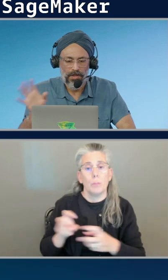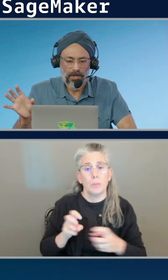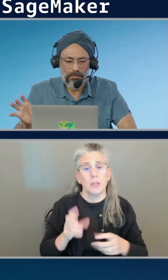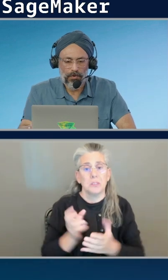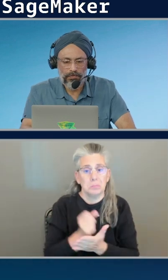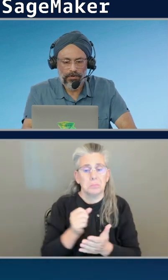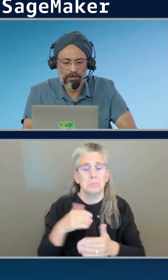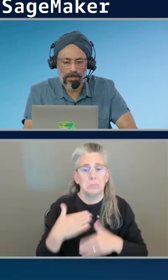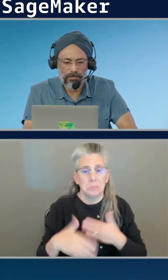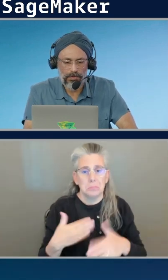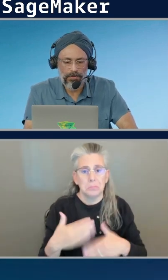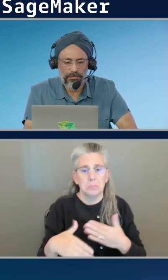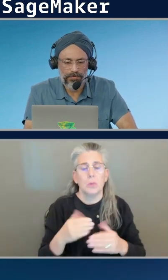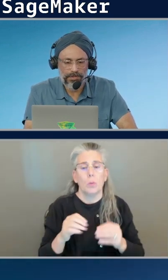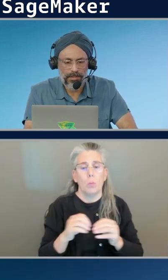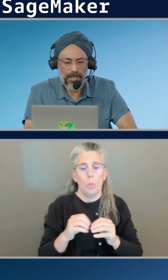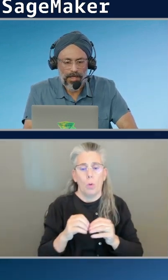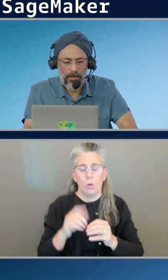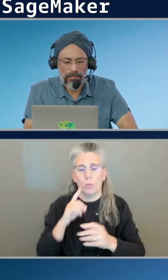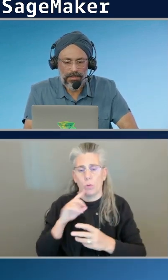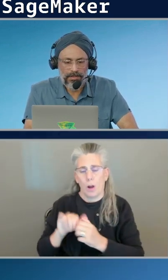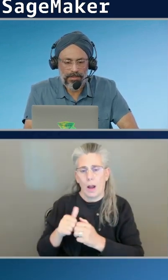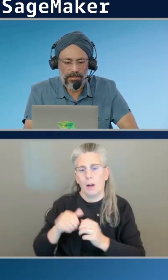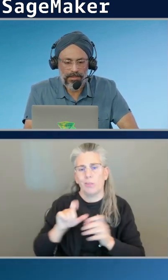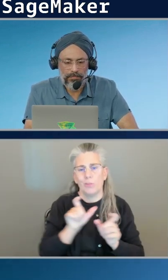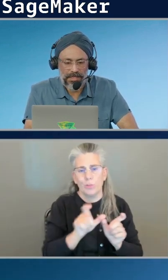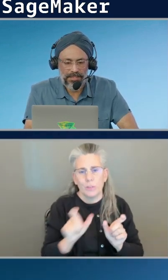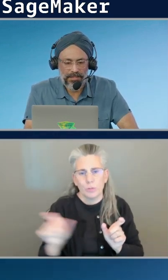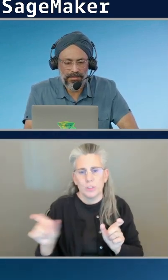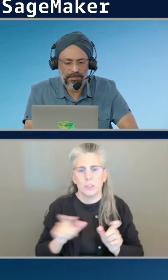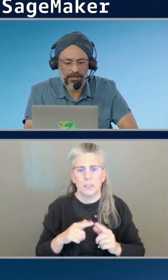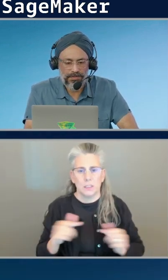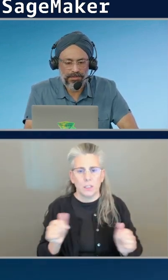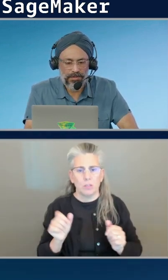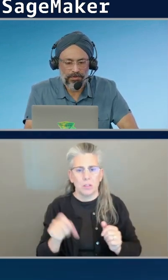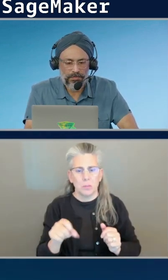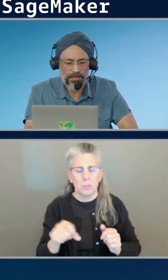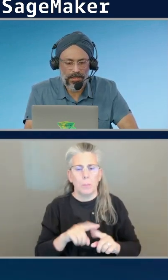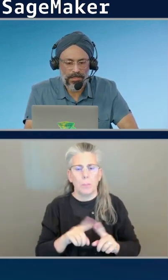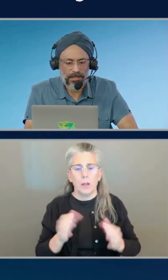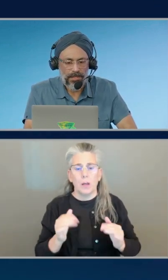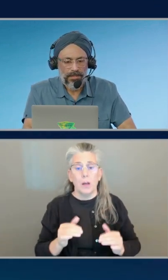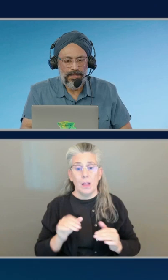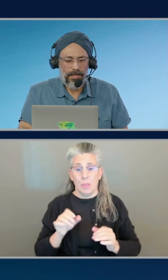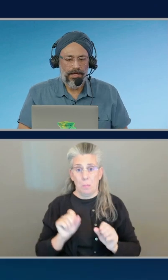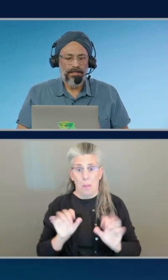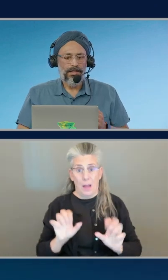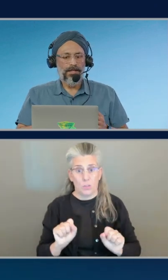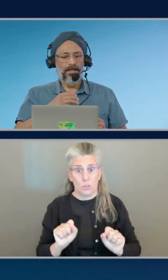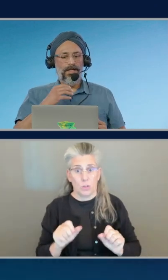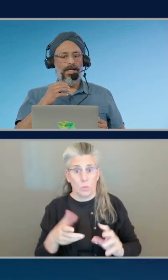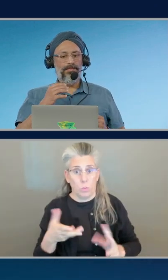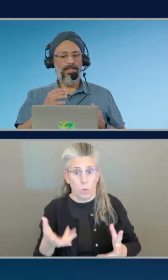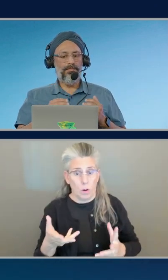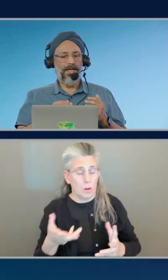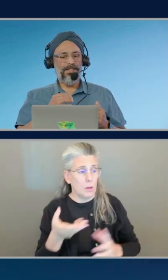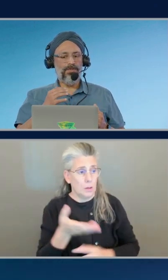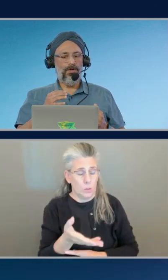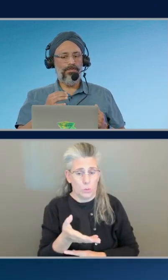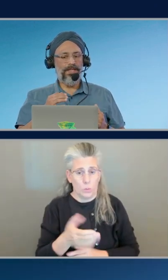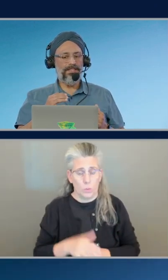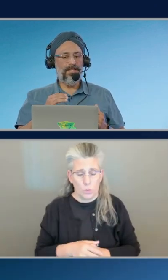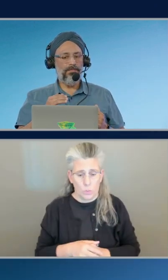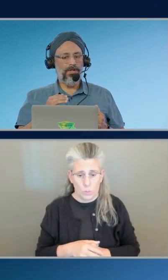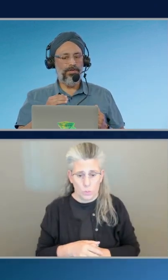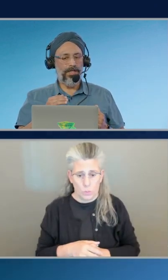is more for how do you do the inferencing. But the magic is here. So I'm saying that have a max